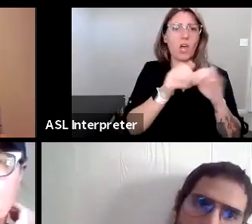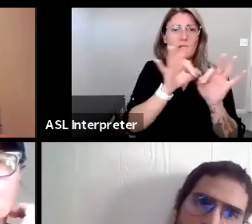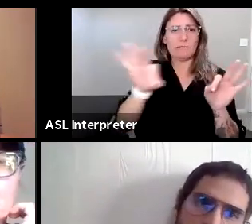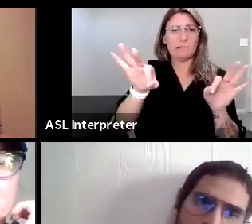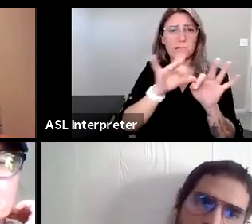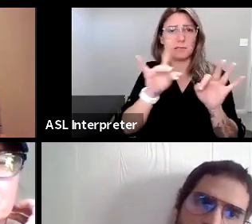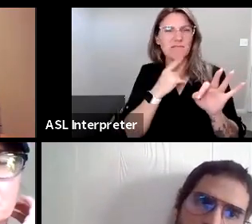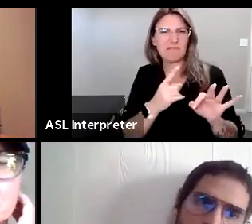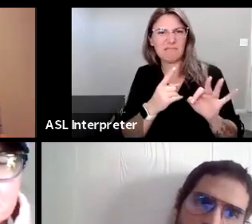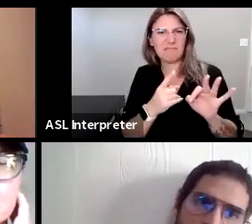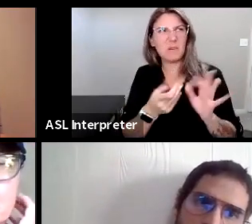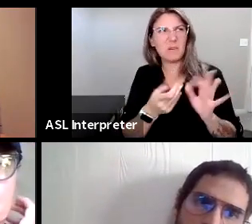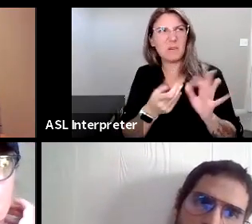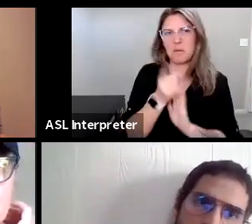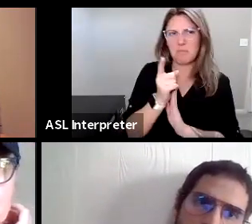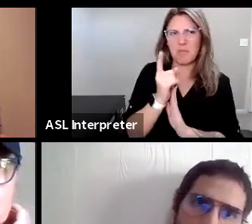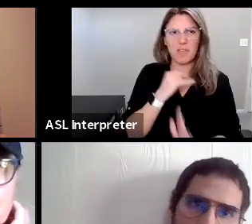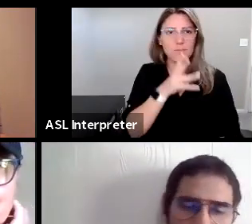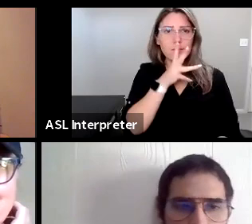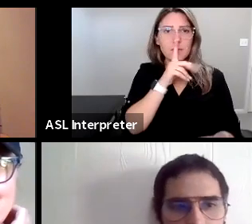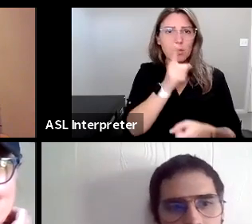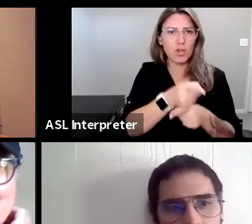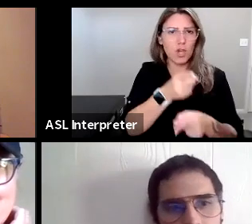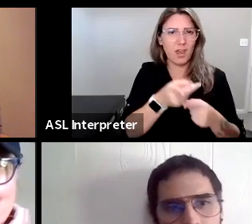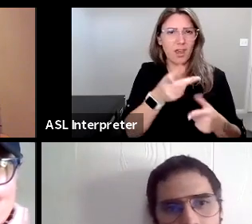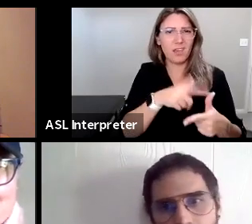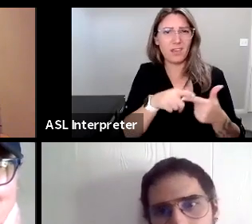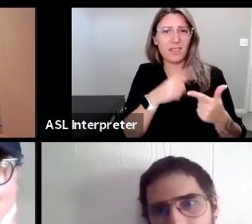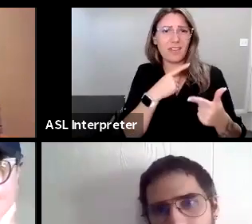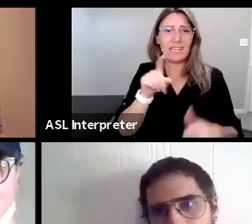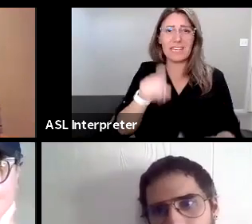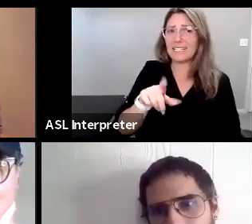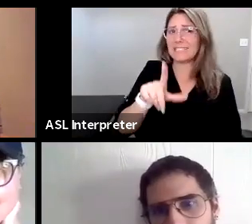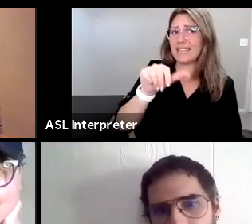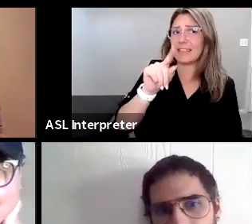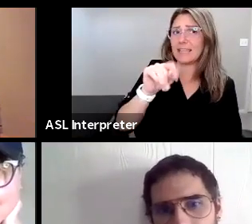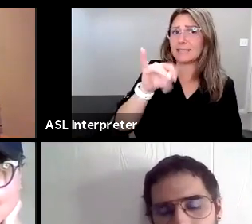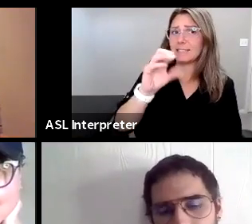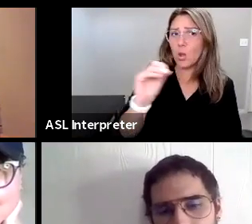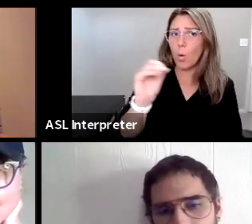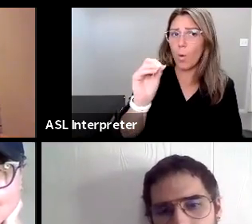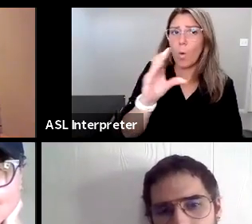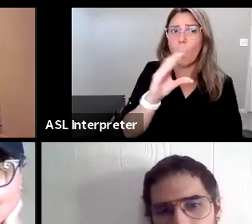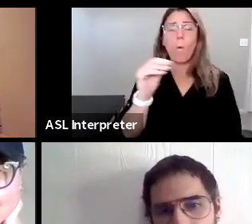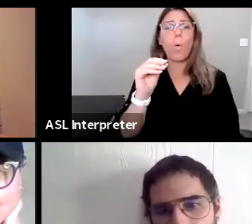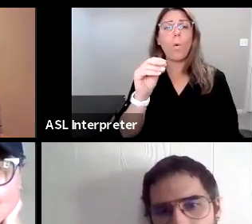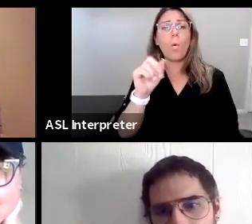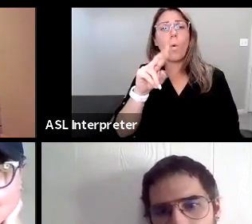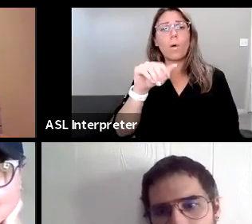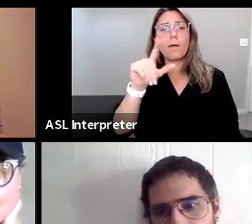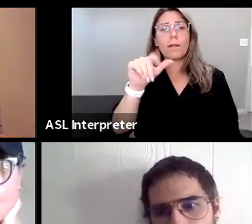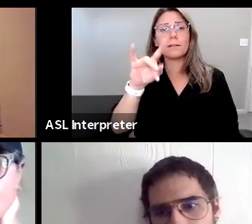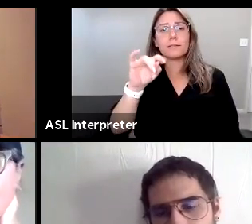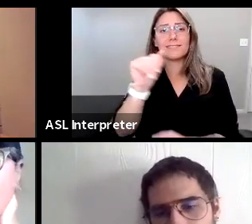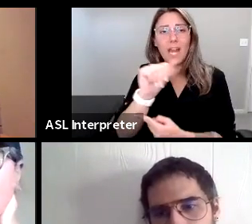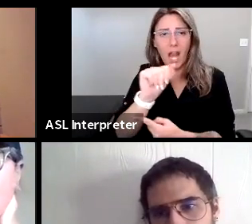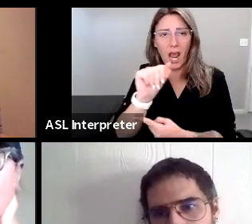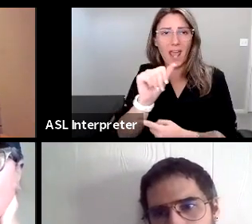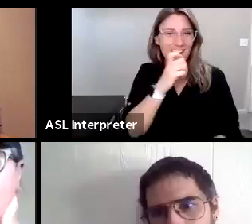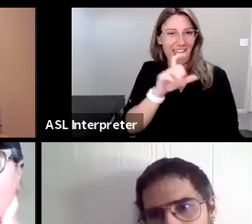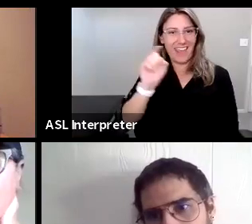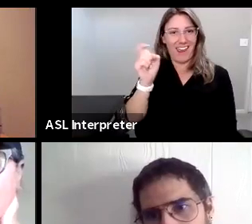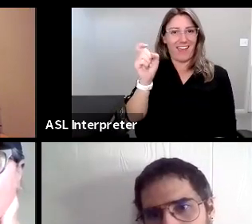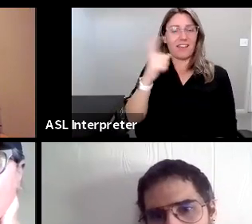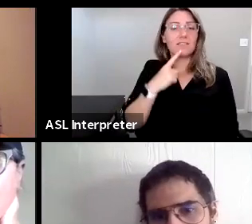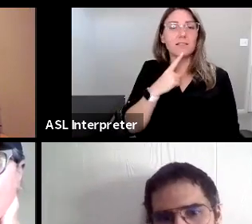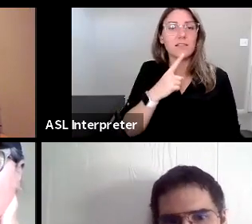makes it seem like, wait a minute, and am I speaking this correctly when it's supposed to be Latino or Latina instead of Latinx? And I grew up in Southern